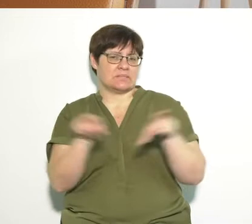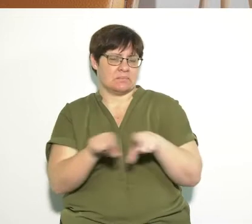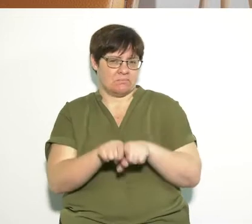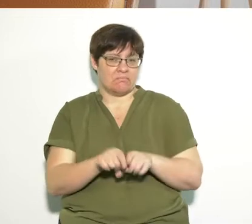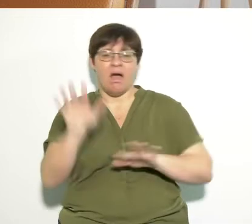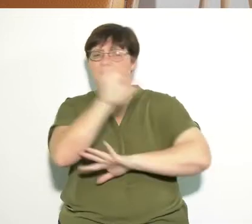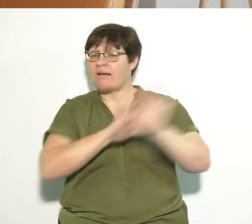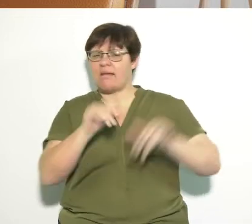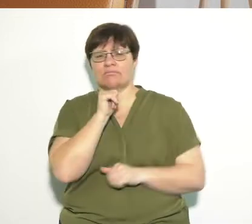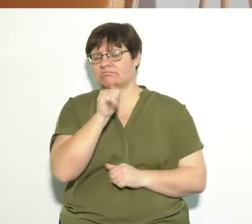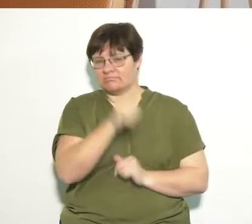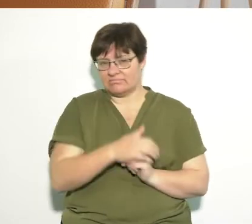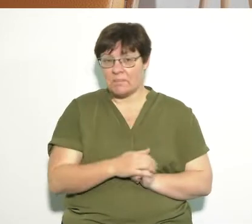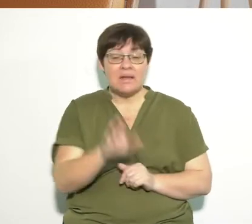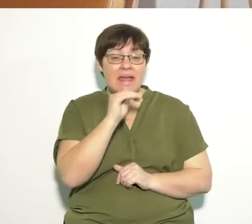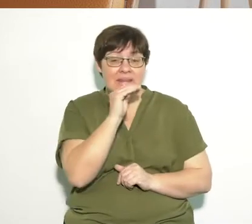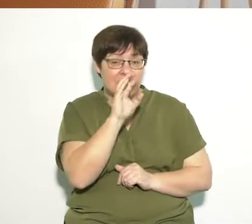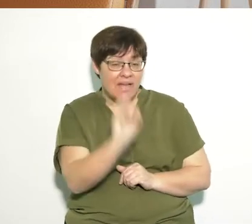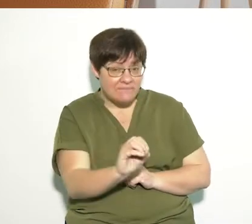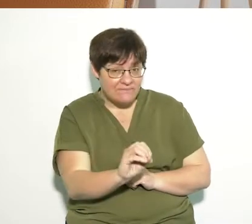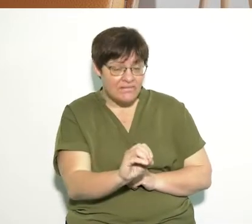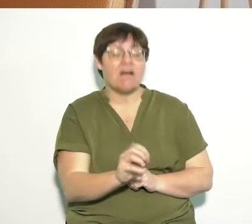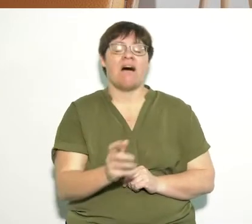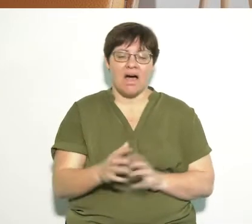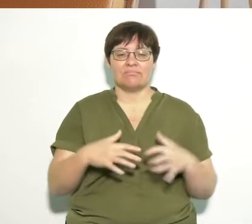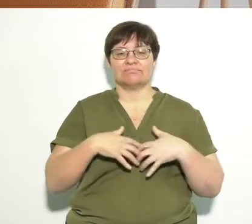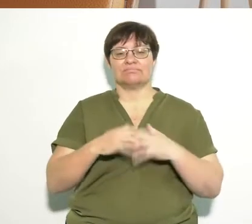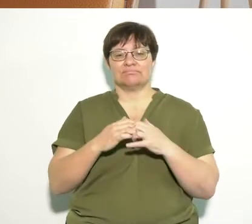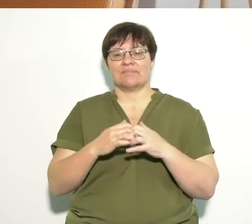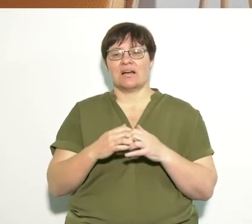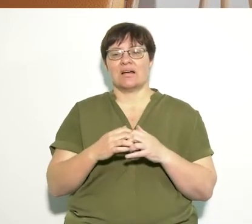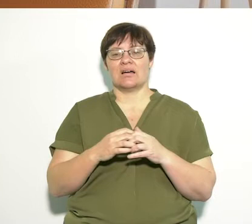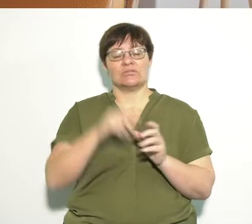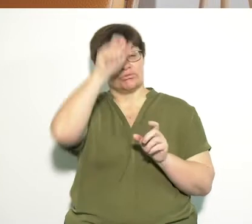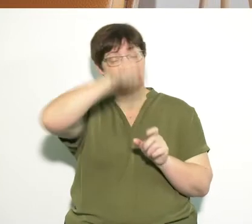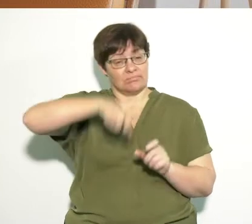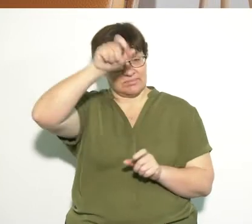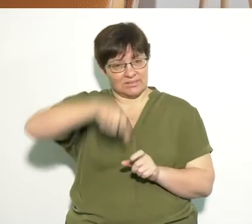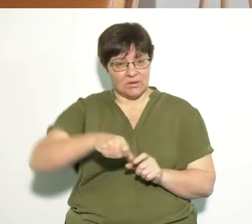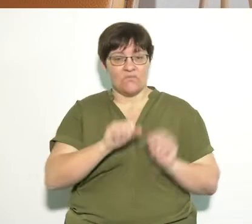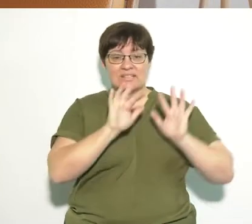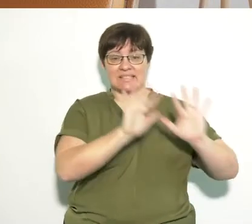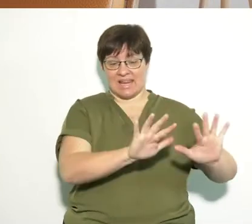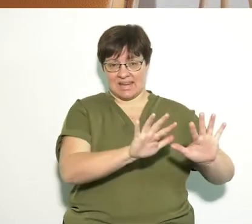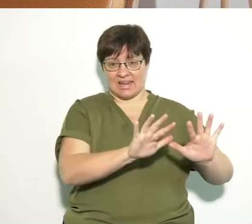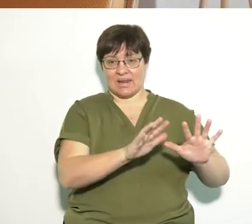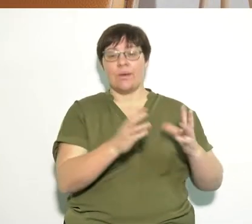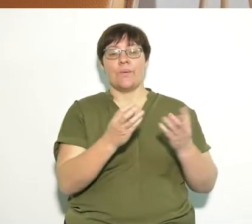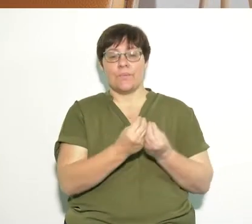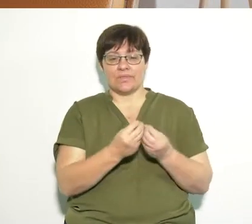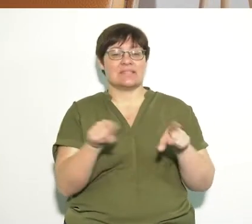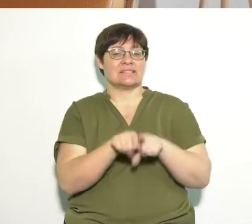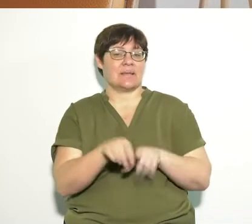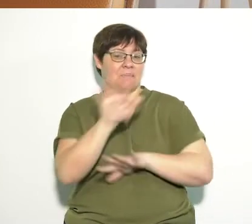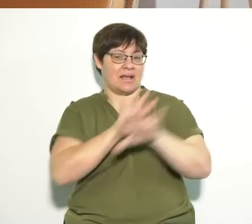The colors don't matter, but if you've got enough, you can create strips of tens with